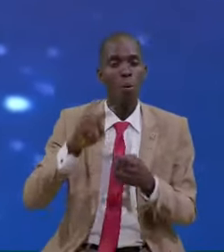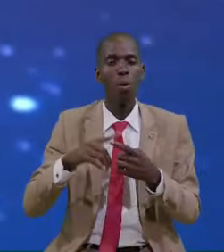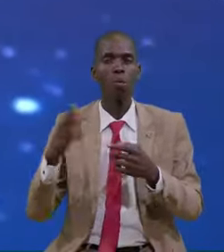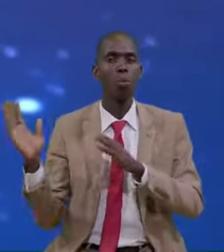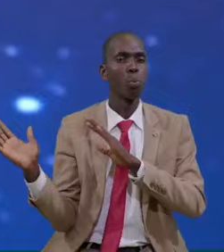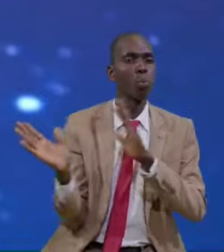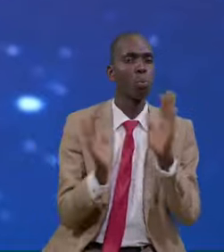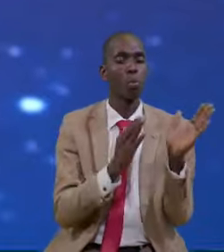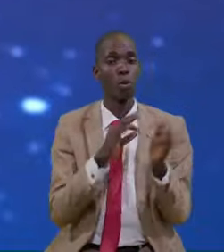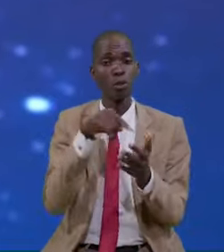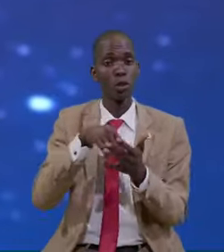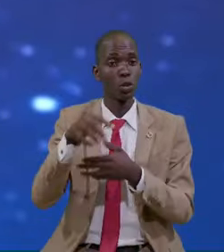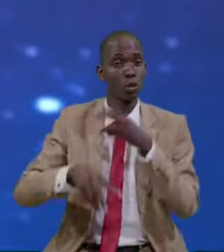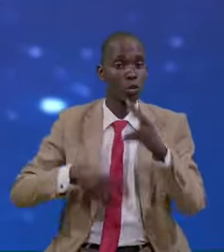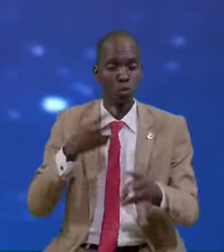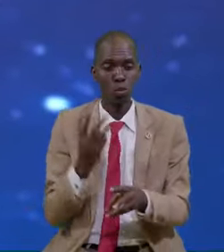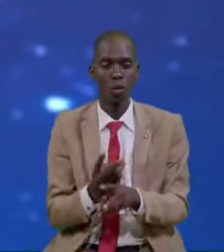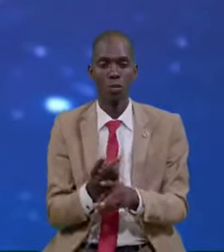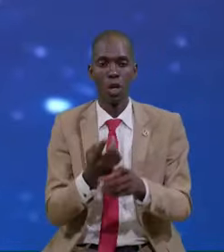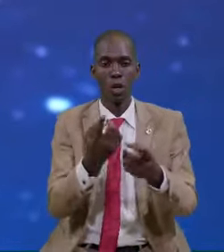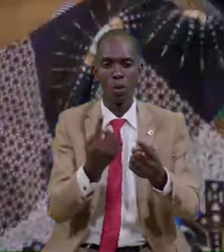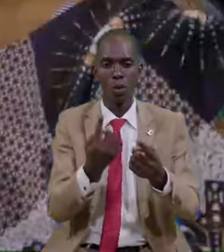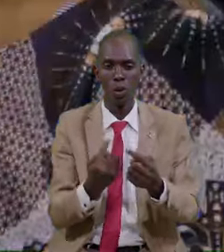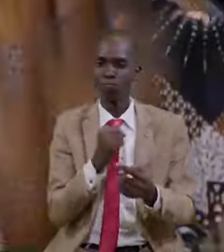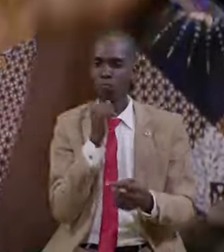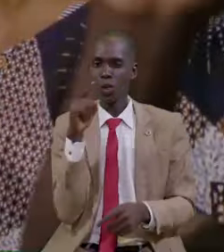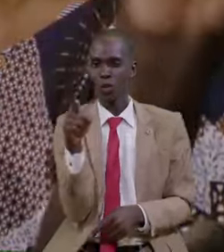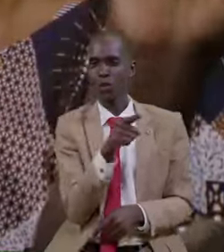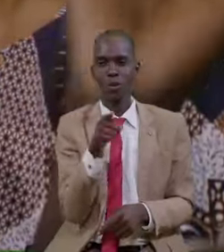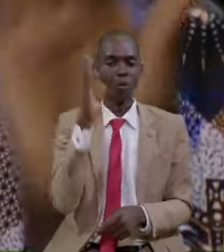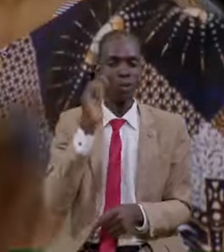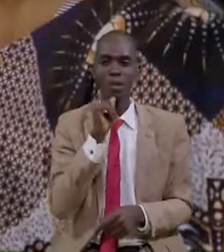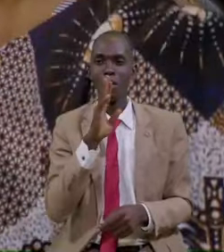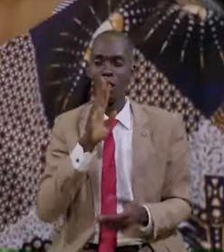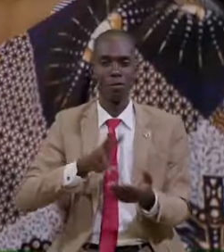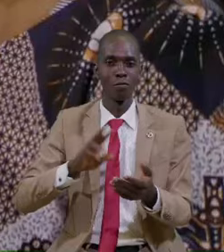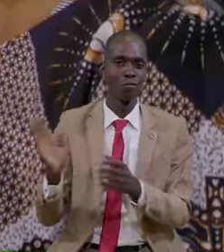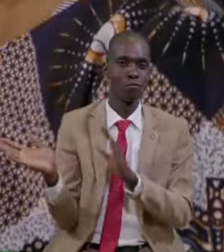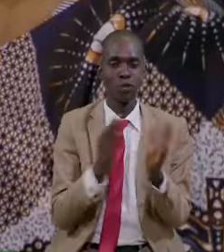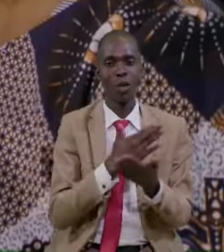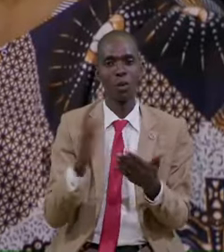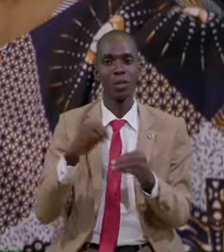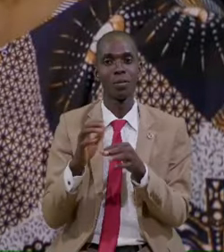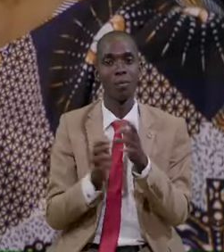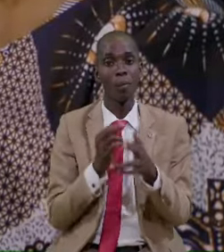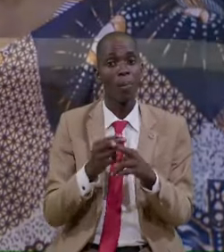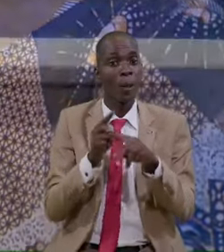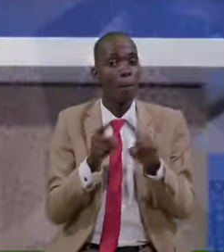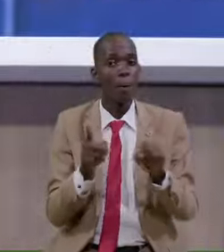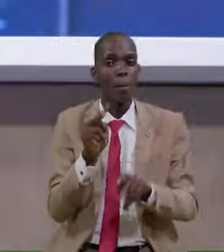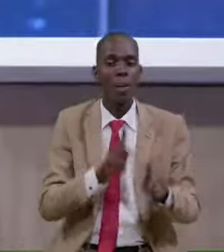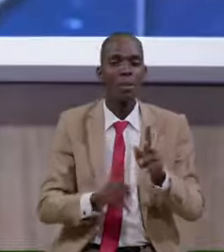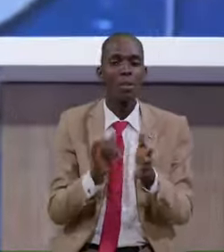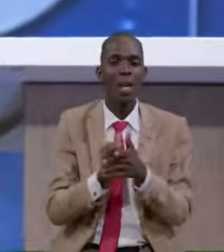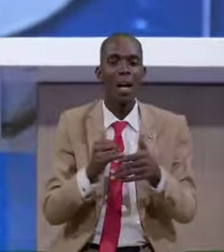I don't want to see you, you will not be blown down. But you see the people that are empty at that,